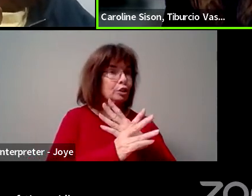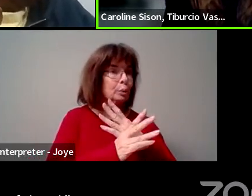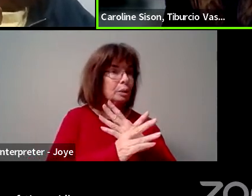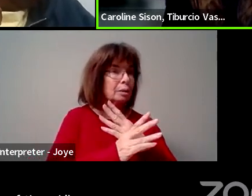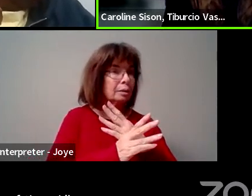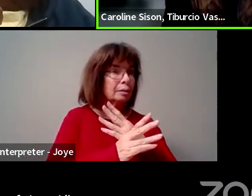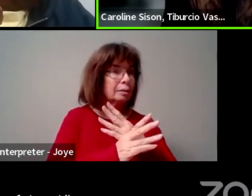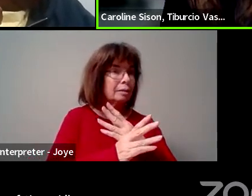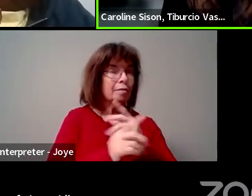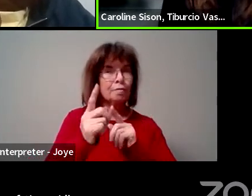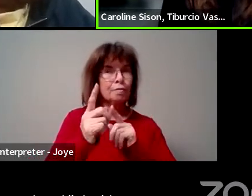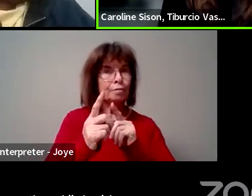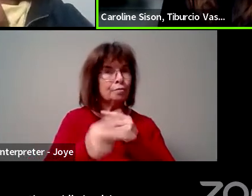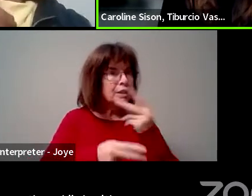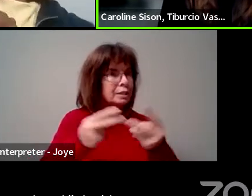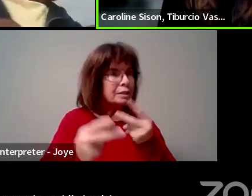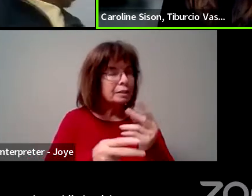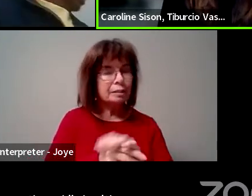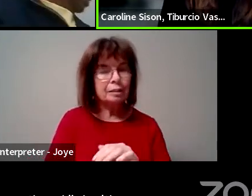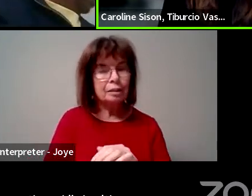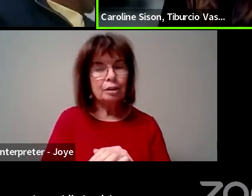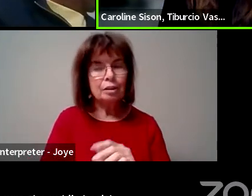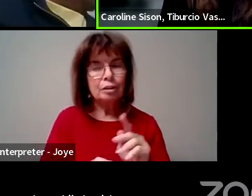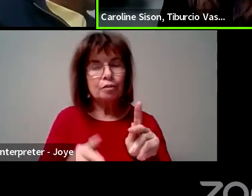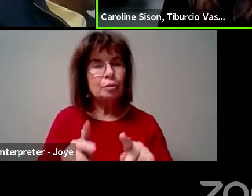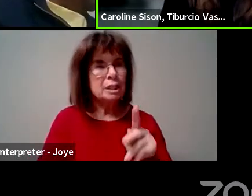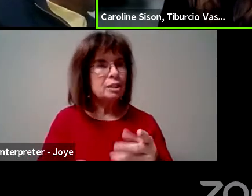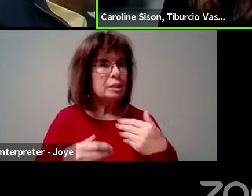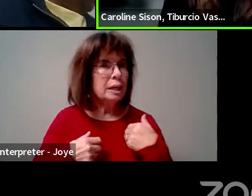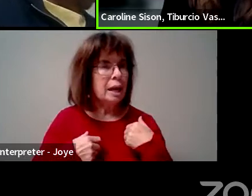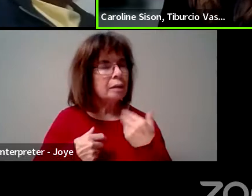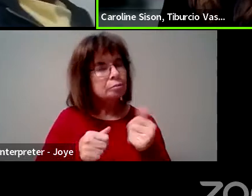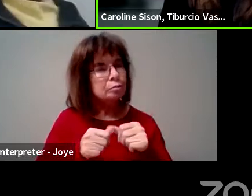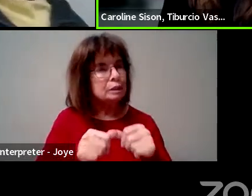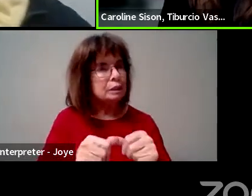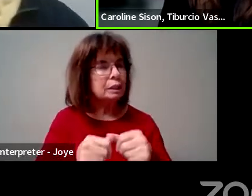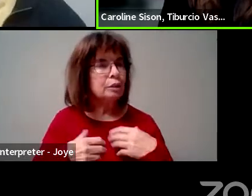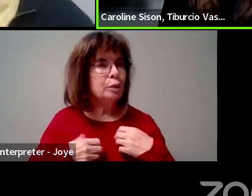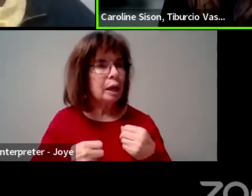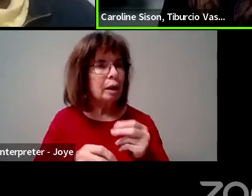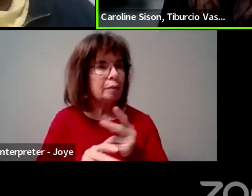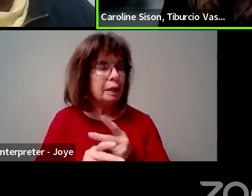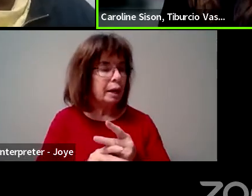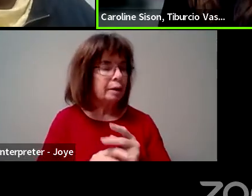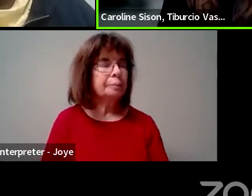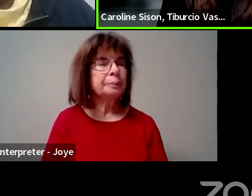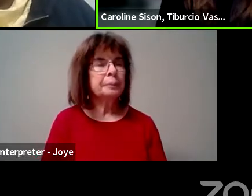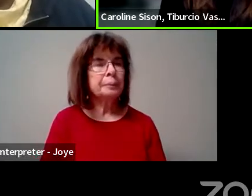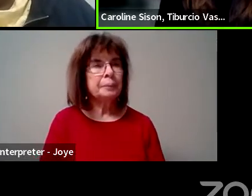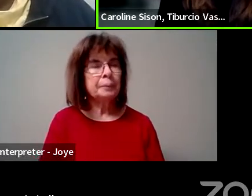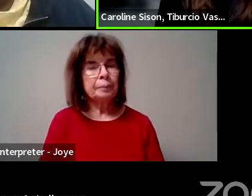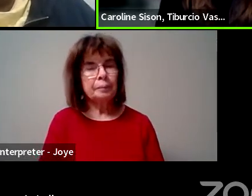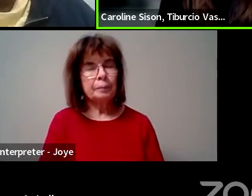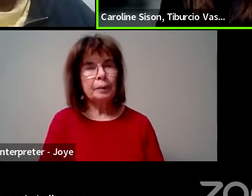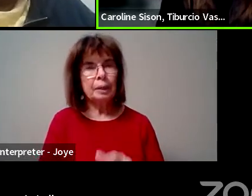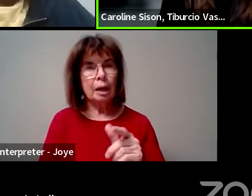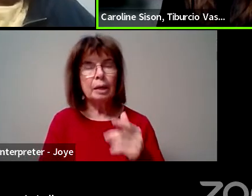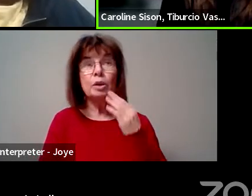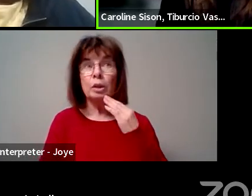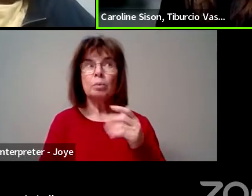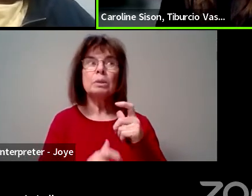our patients when accessing behavioral health care. I know that there was a huge need